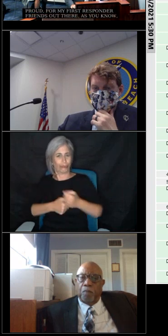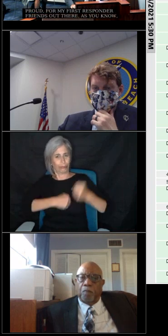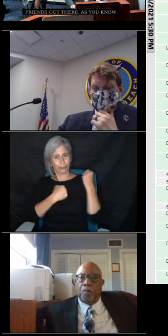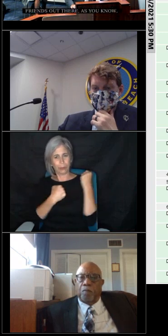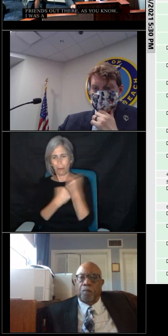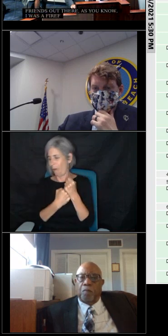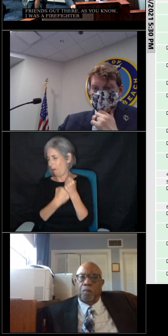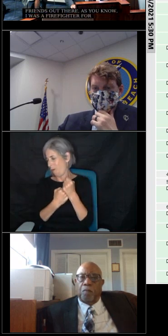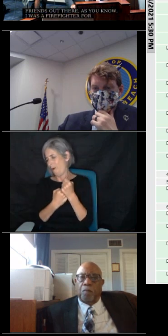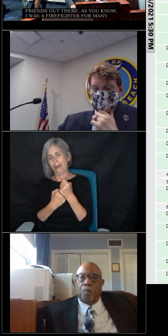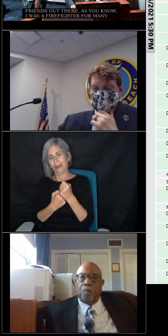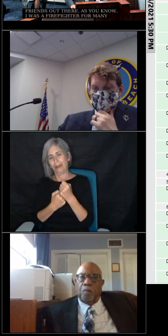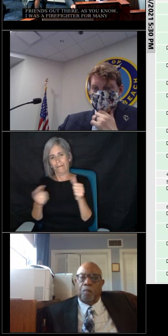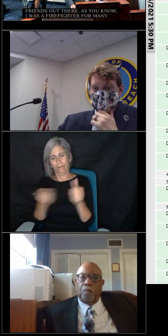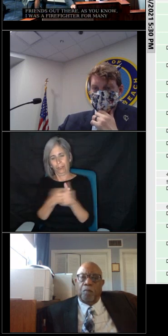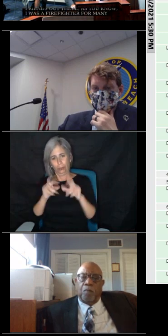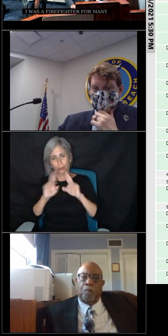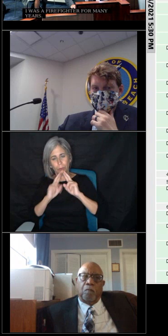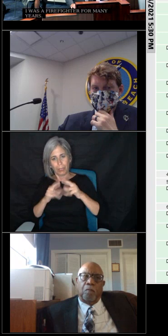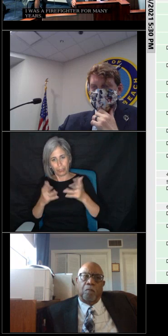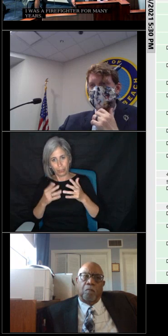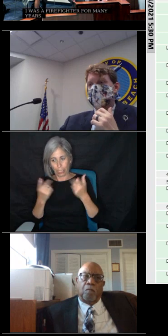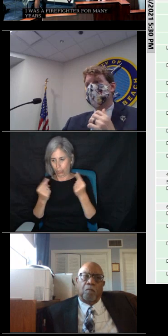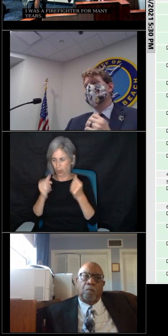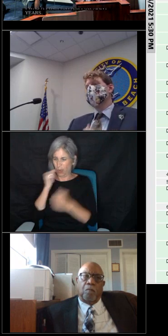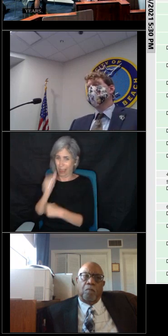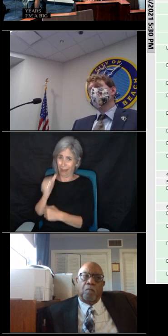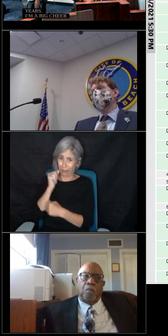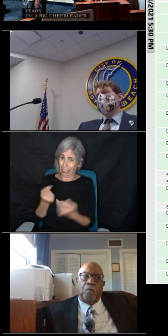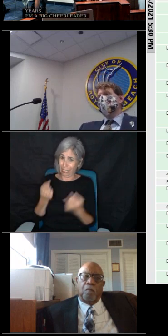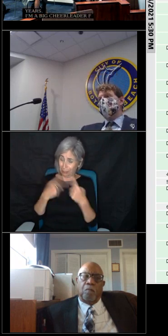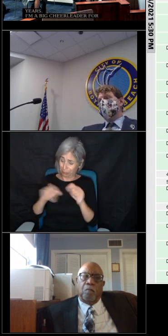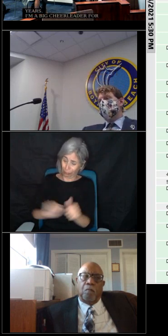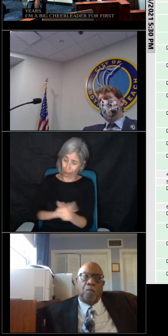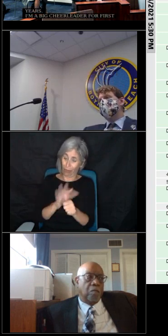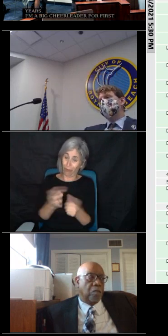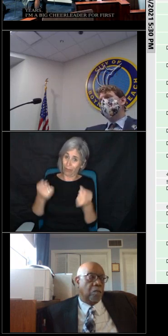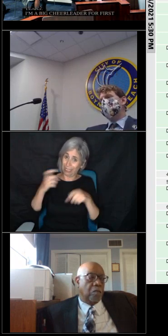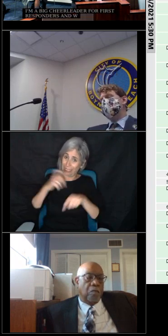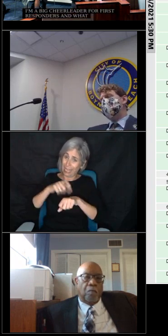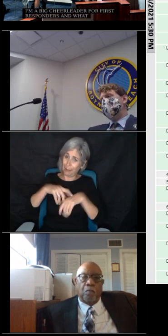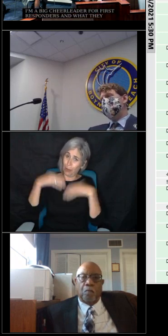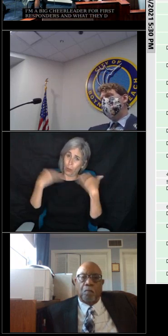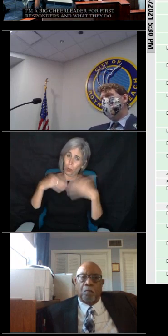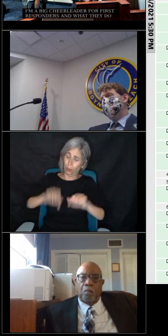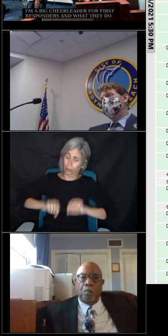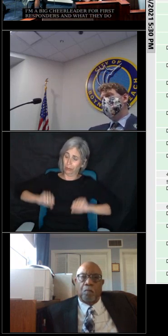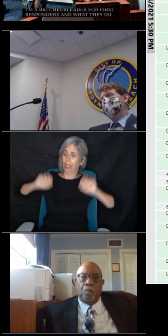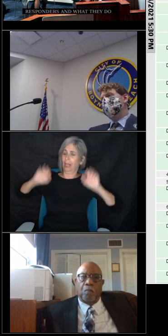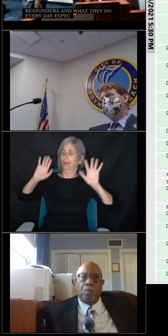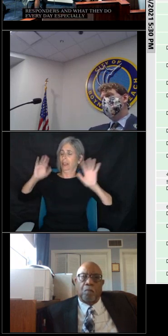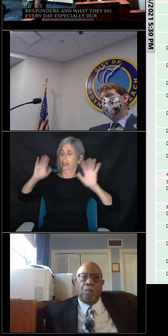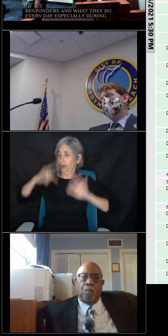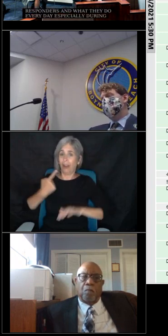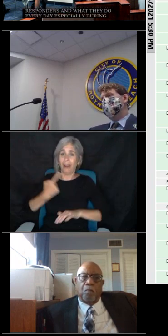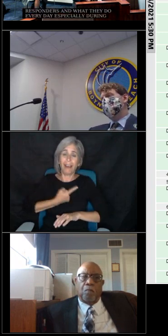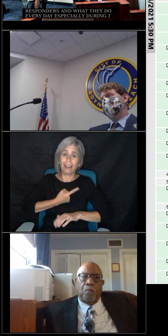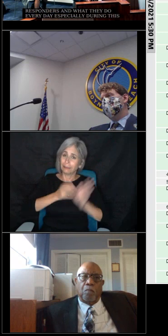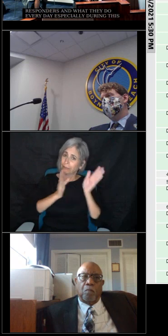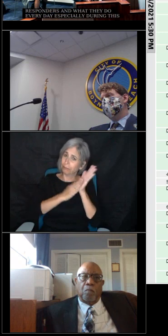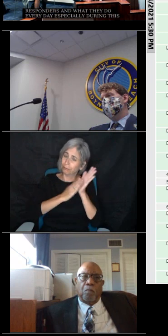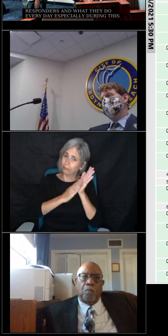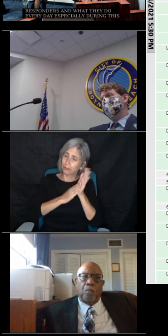cheerleader for first responders and what they do every day, especially during this COVID, how they made sacrifices out there for us. I was the